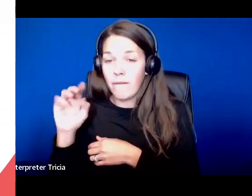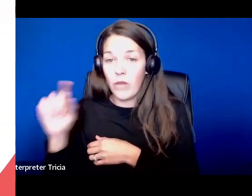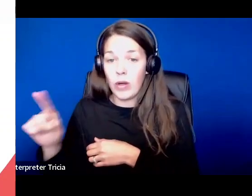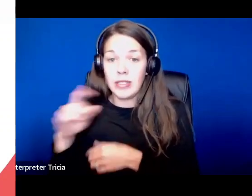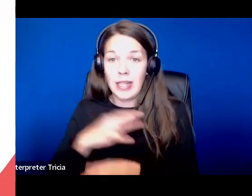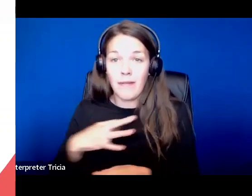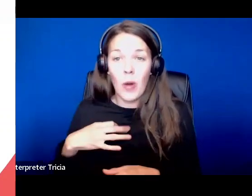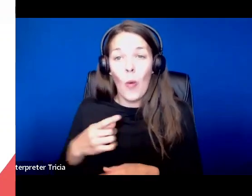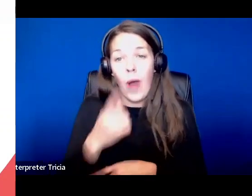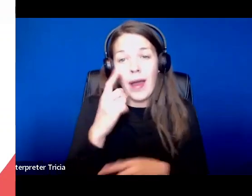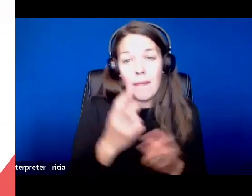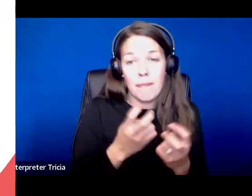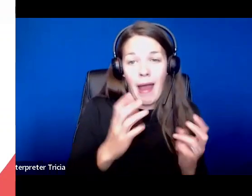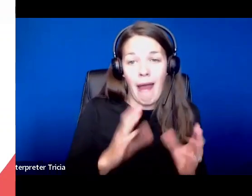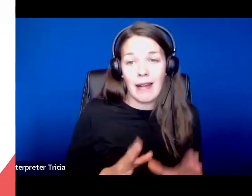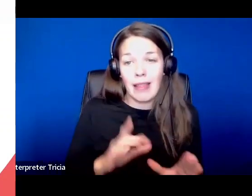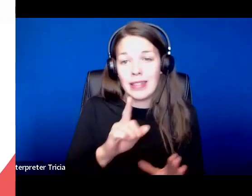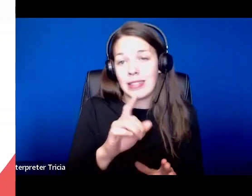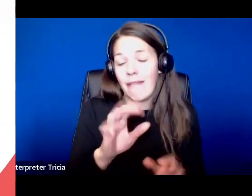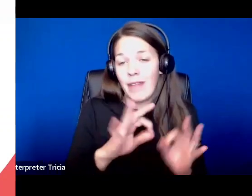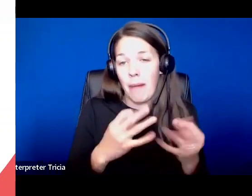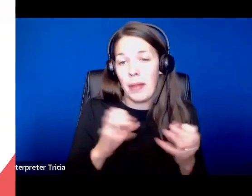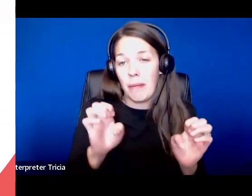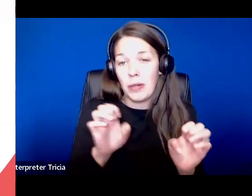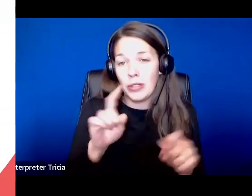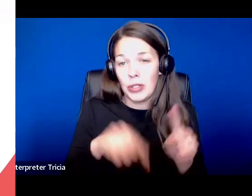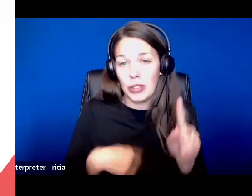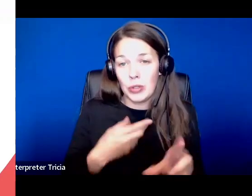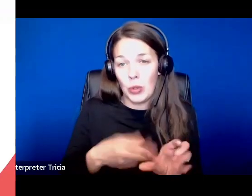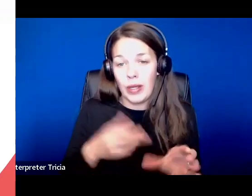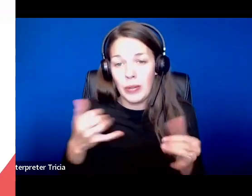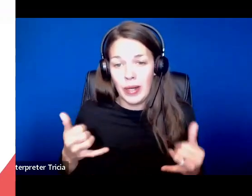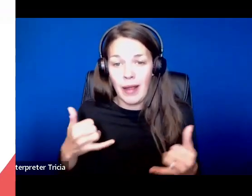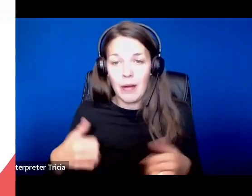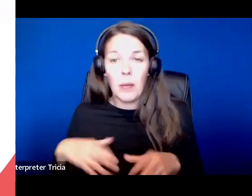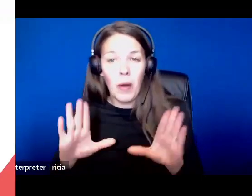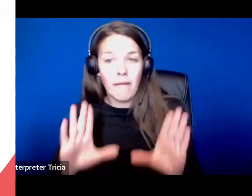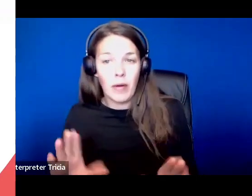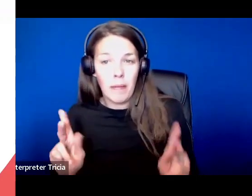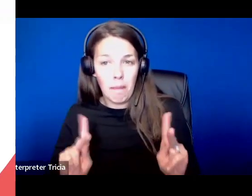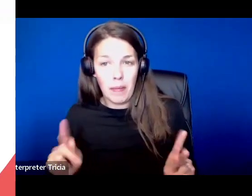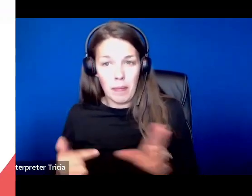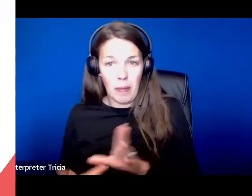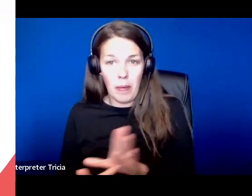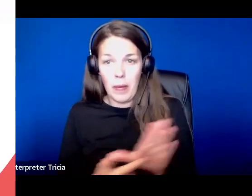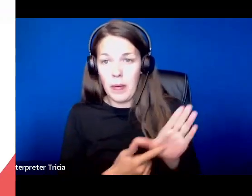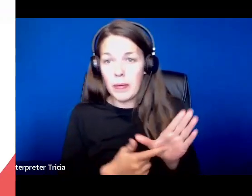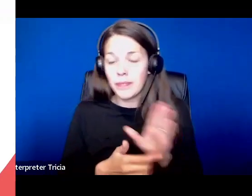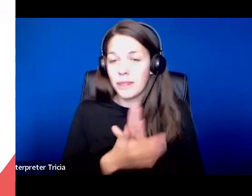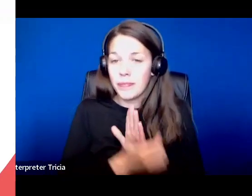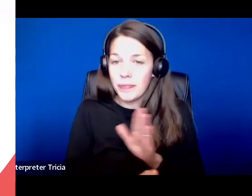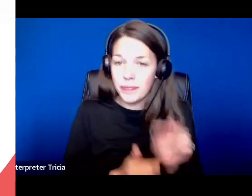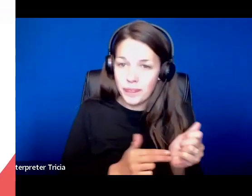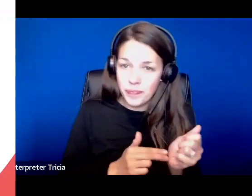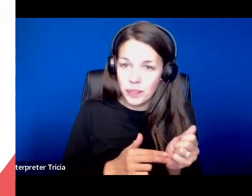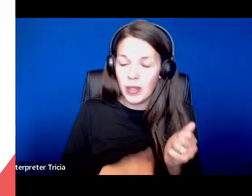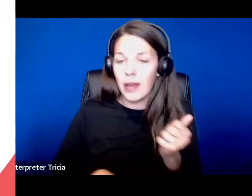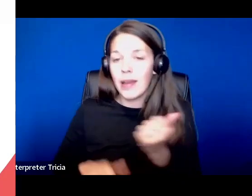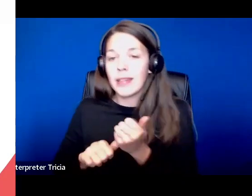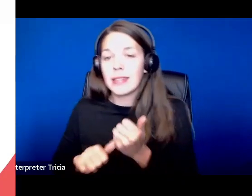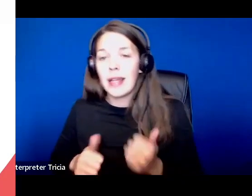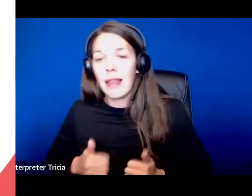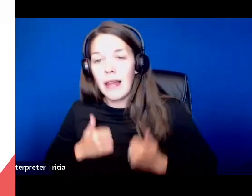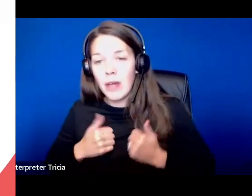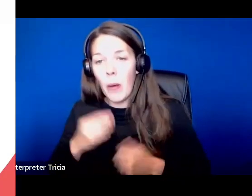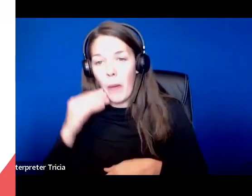family emergency, wasn't able to join us today. But we have some wonderful folks representing skilled nursing, assisted living, and home and